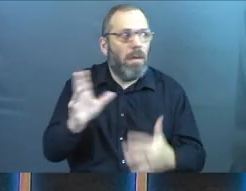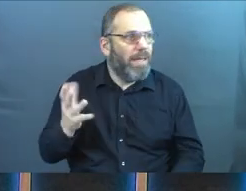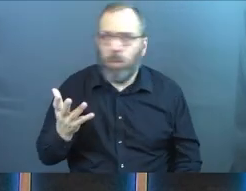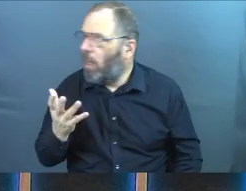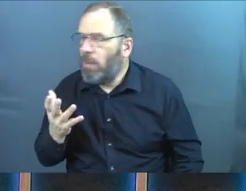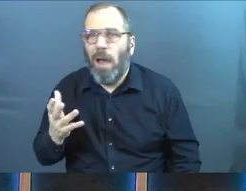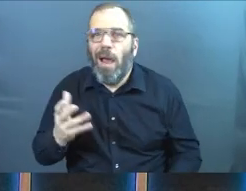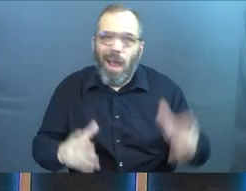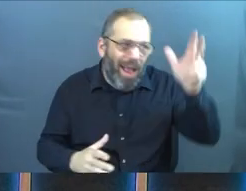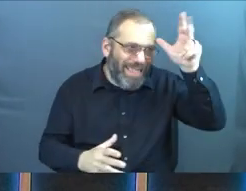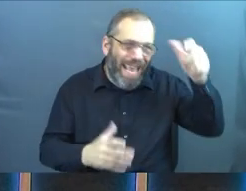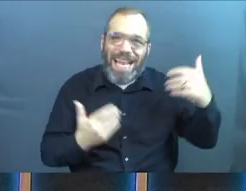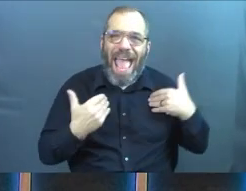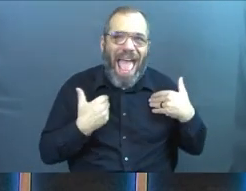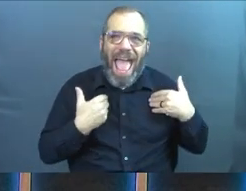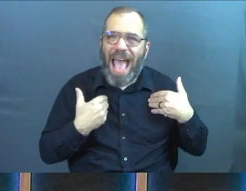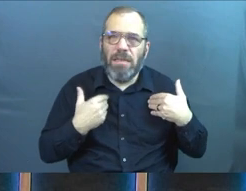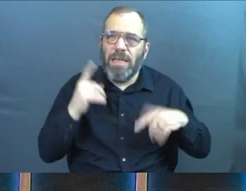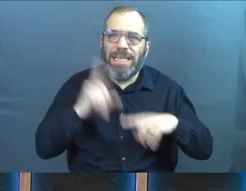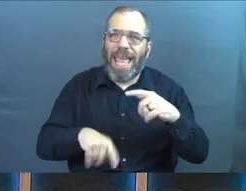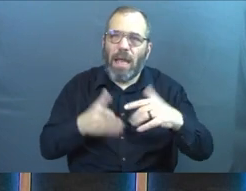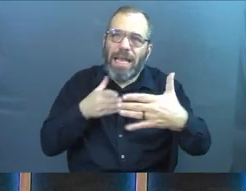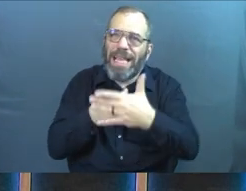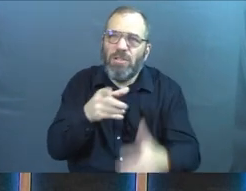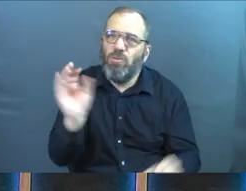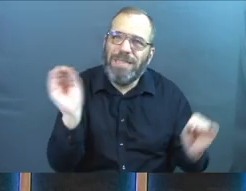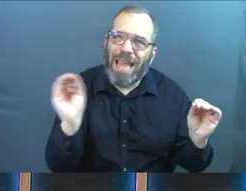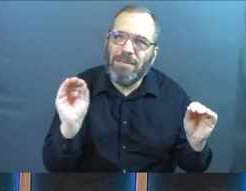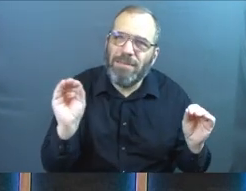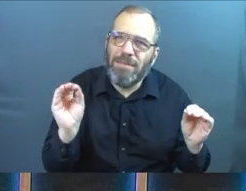guess what? Satan doesn't have a weapon against you anymore.